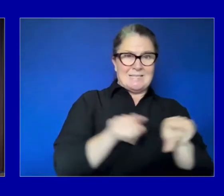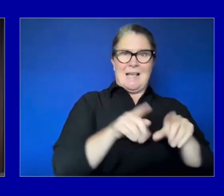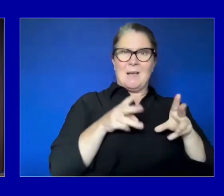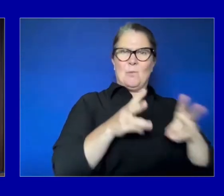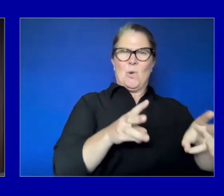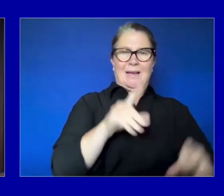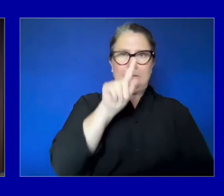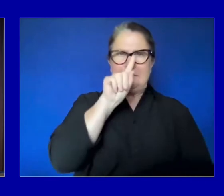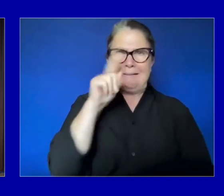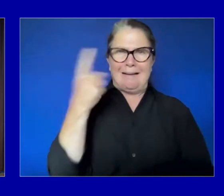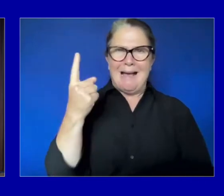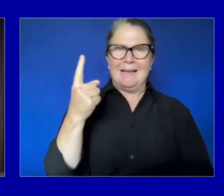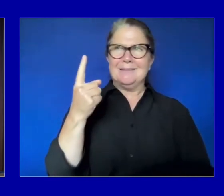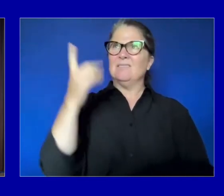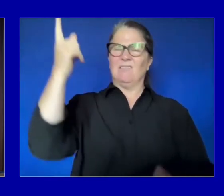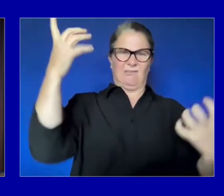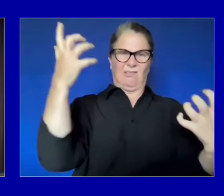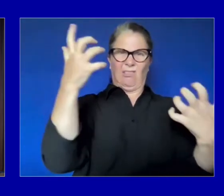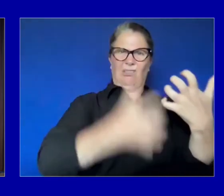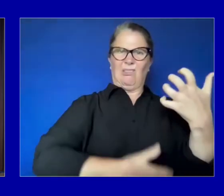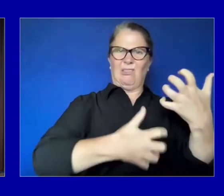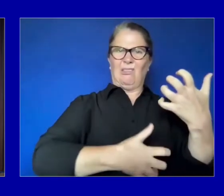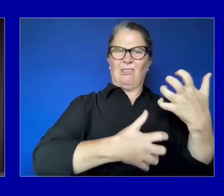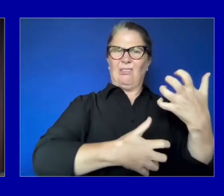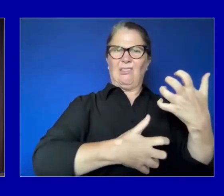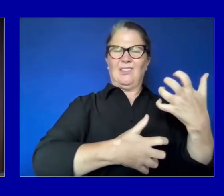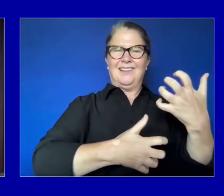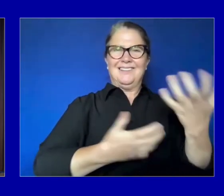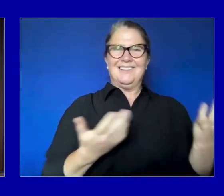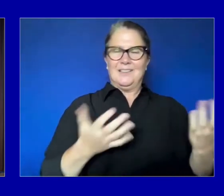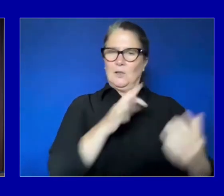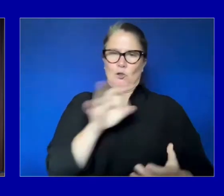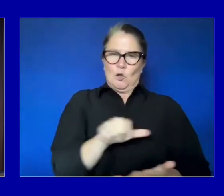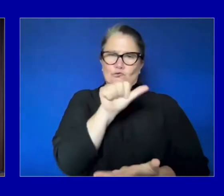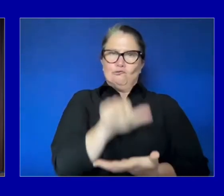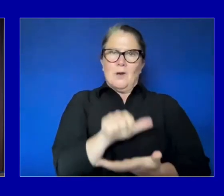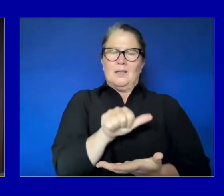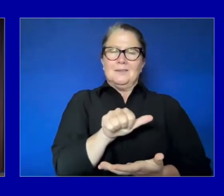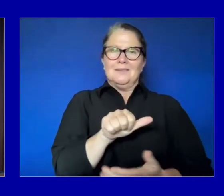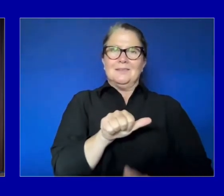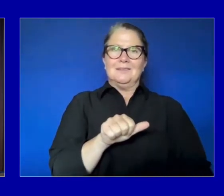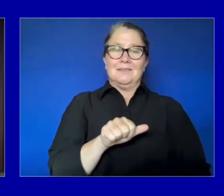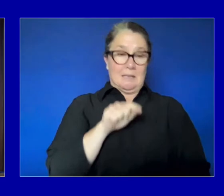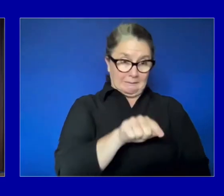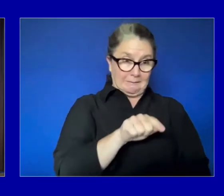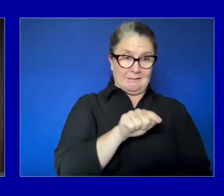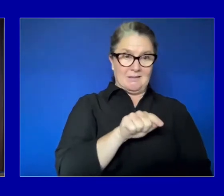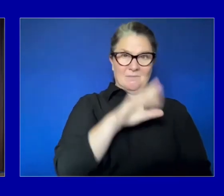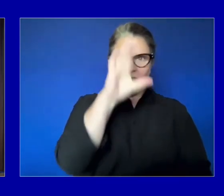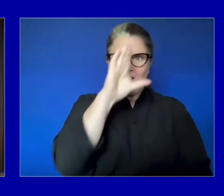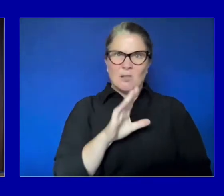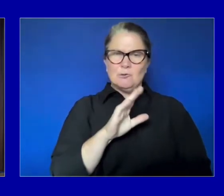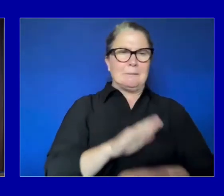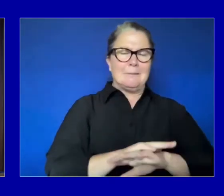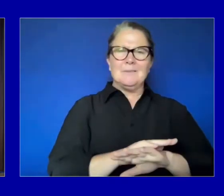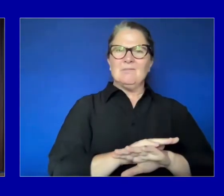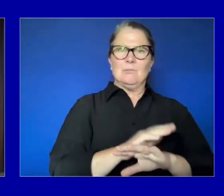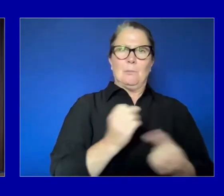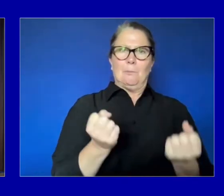that country remained unburnt because the country around it was burnt. Um, I'm thinking of mountain ash forests.